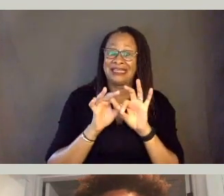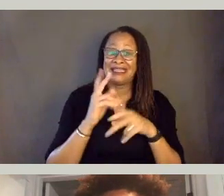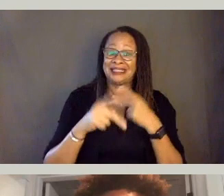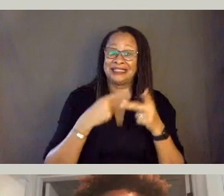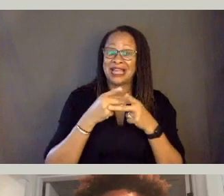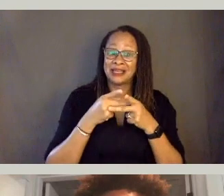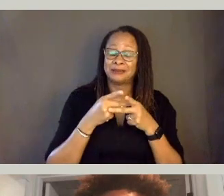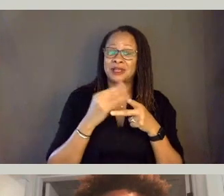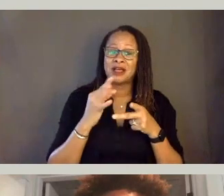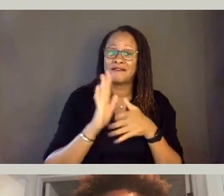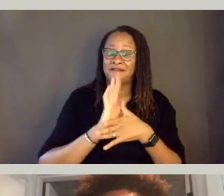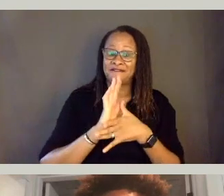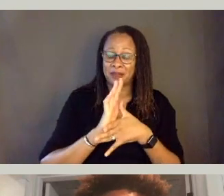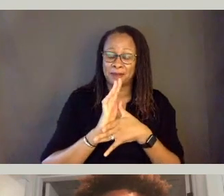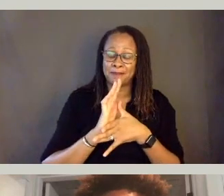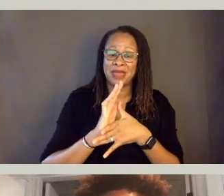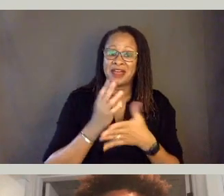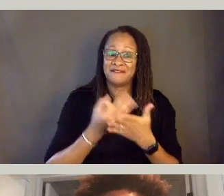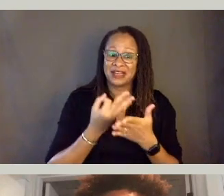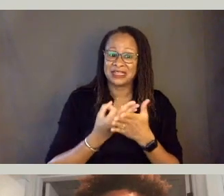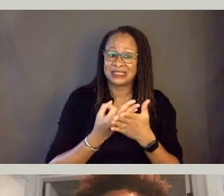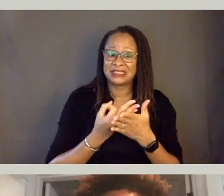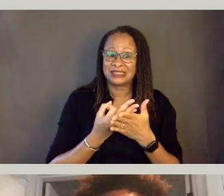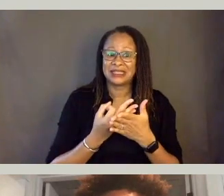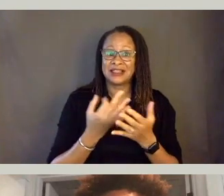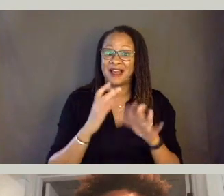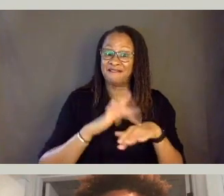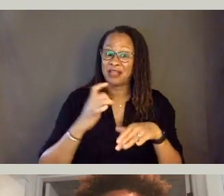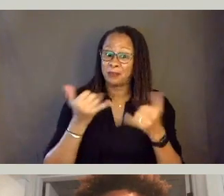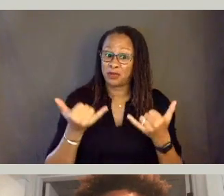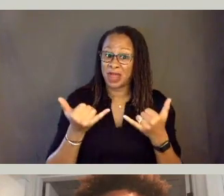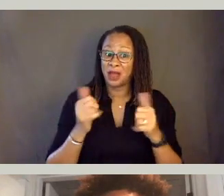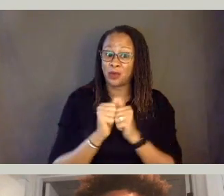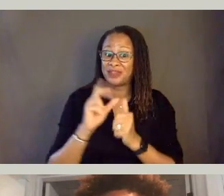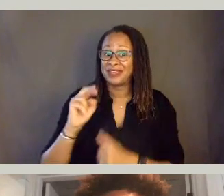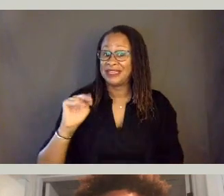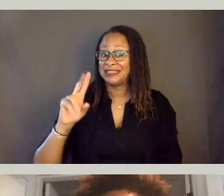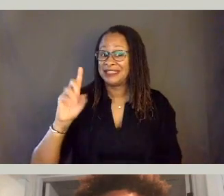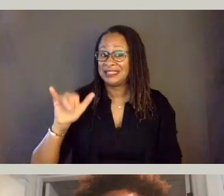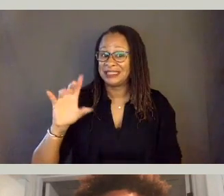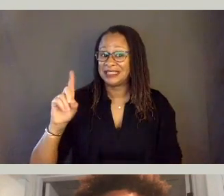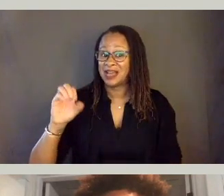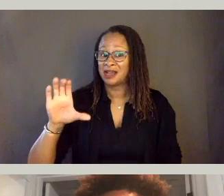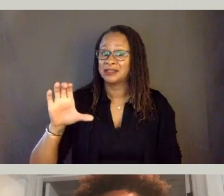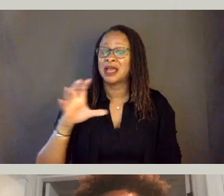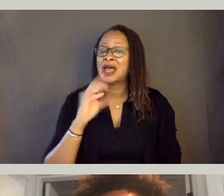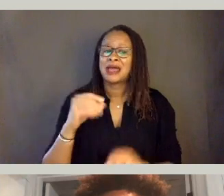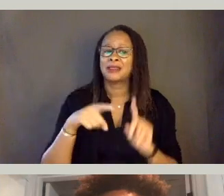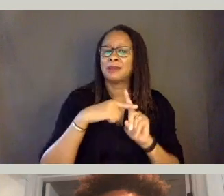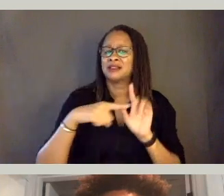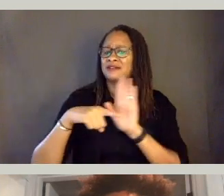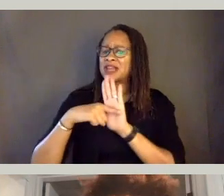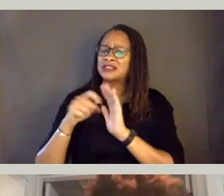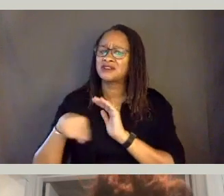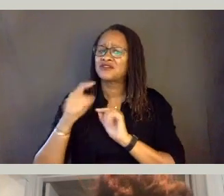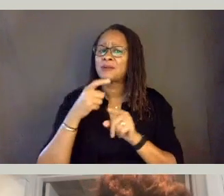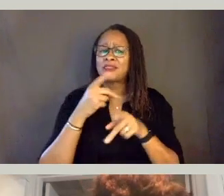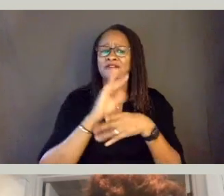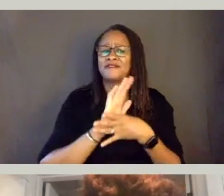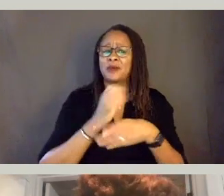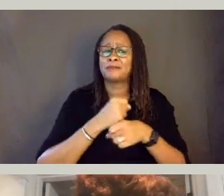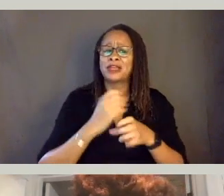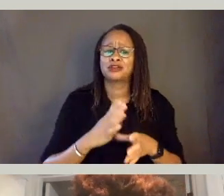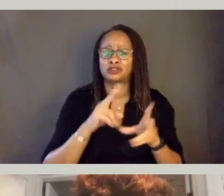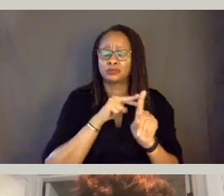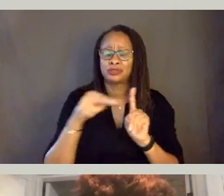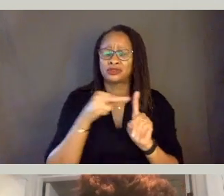right now and the implications of those in terms of pros and cons from a filmmaker's perspective? Sure. Thanks.